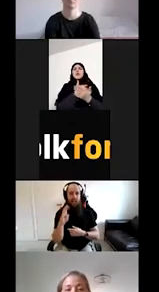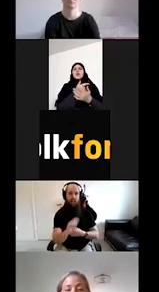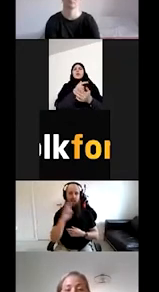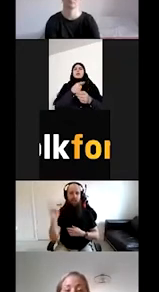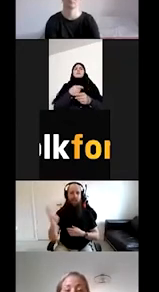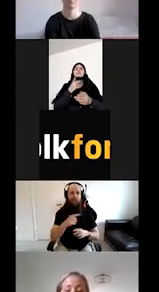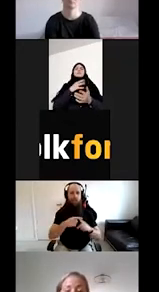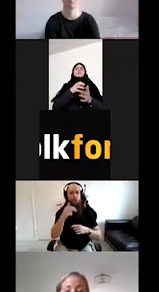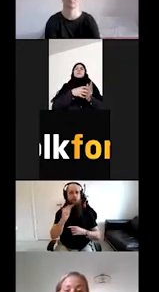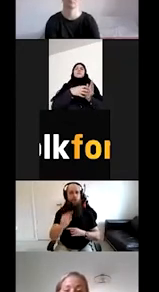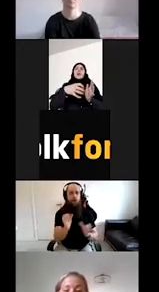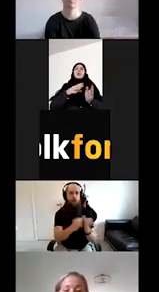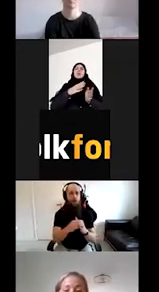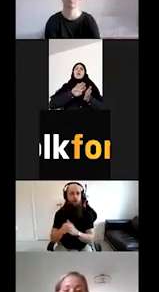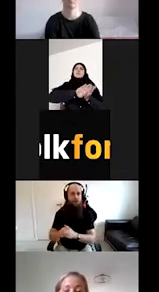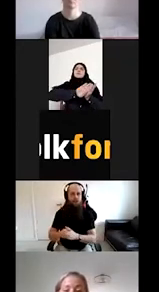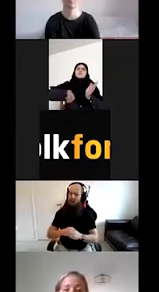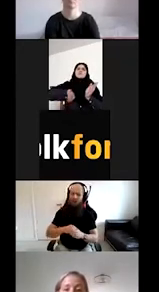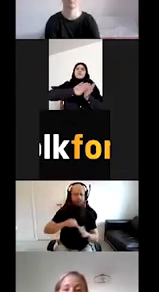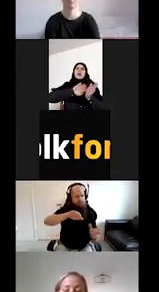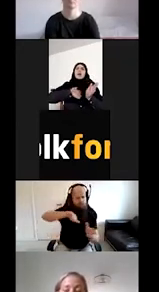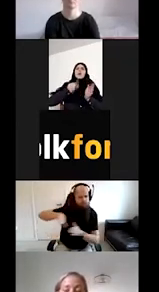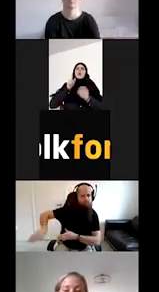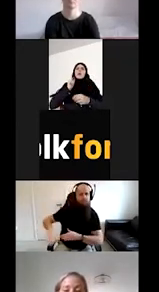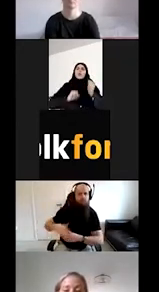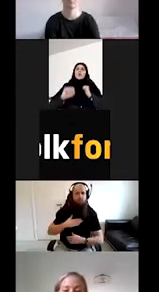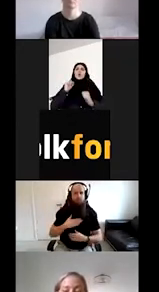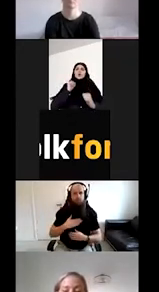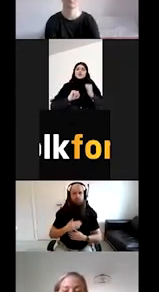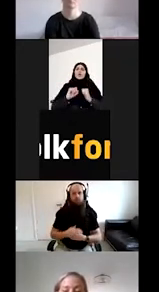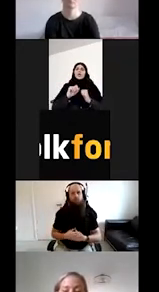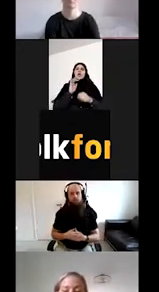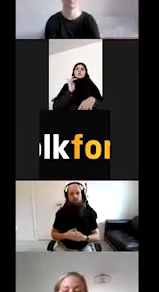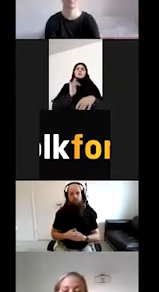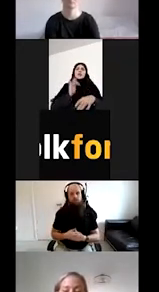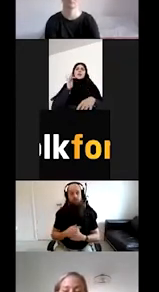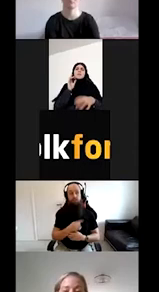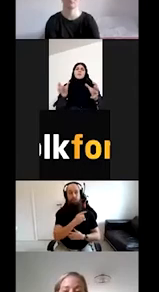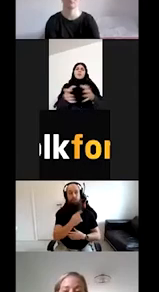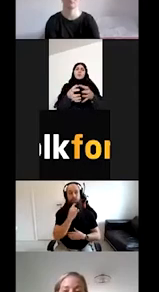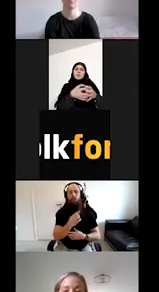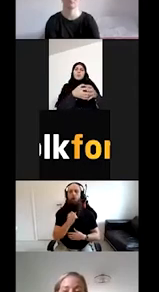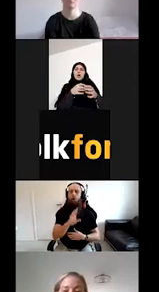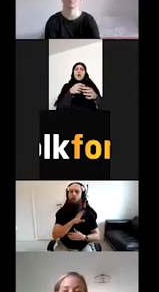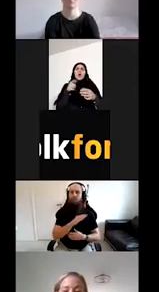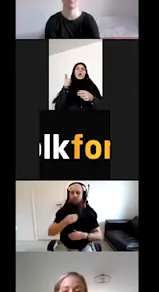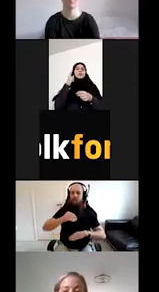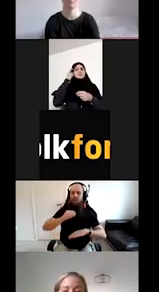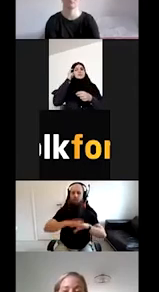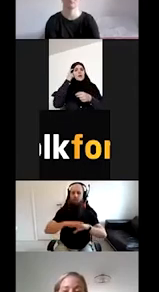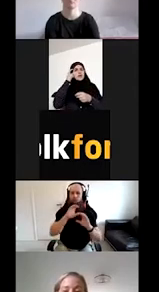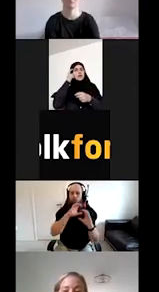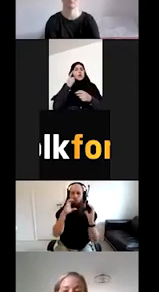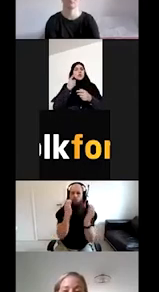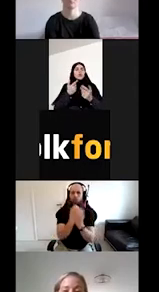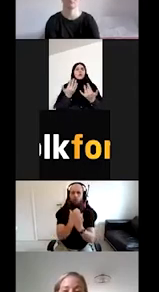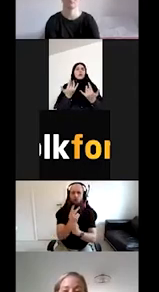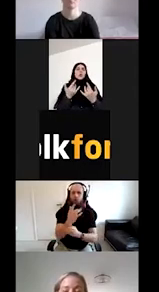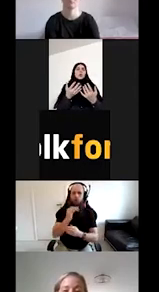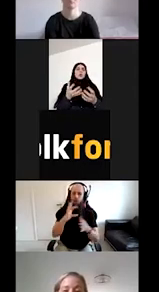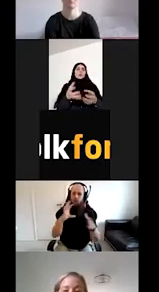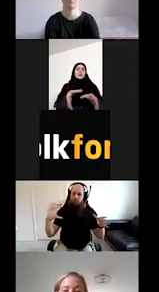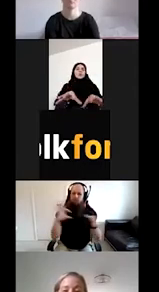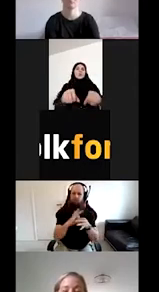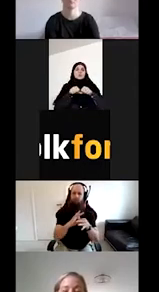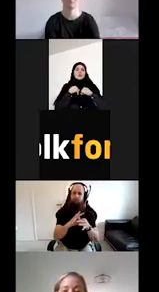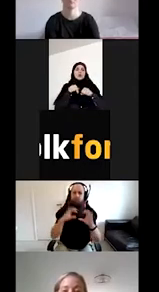Because they believe that if we take the approach of social cohesion, we will basically have, at least in